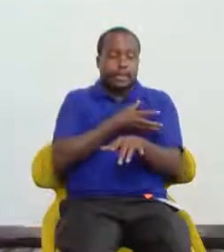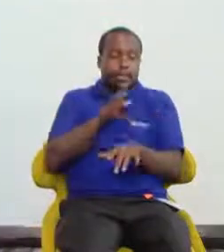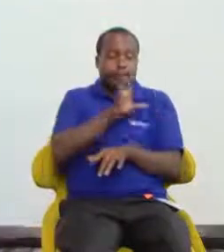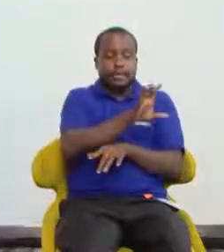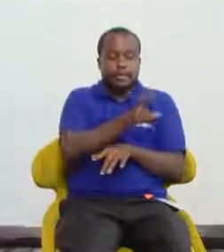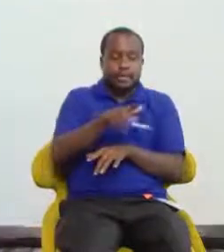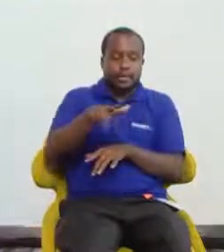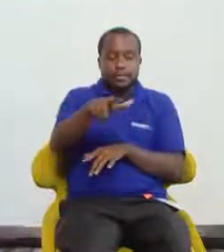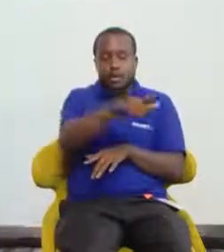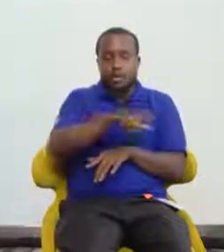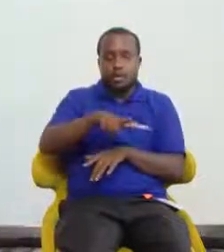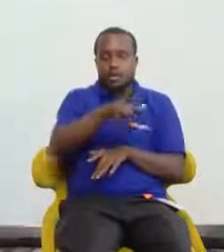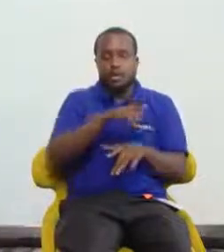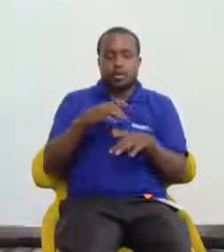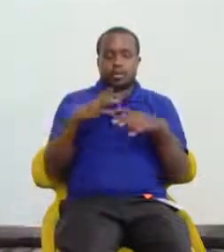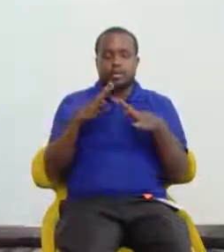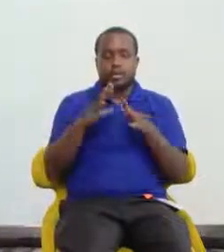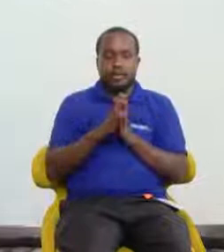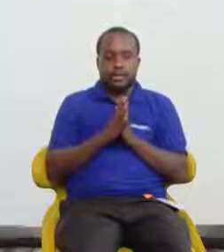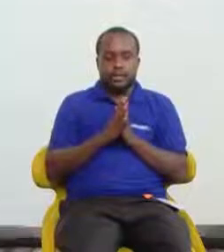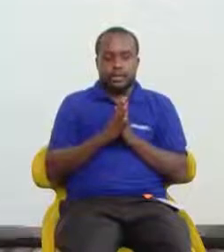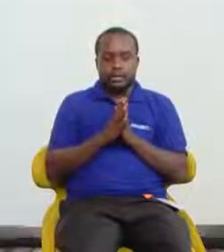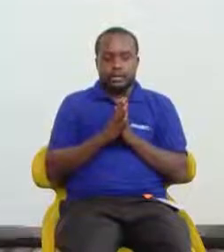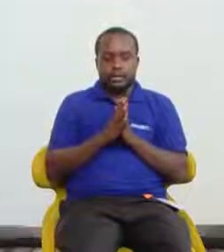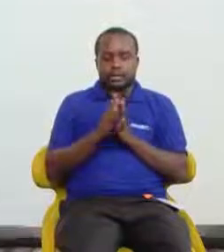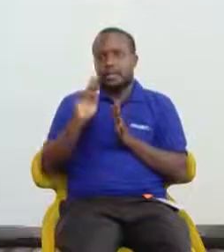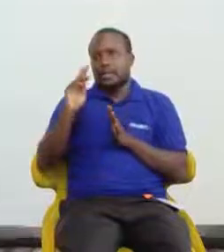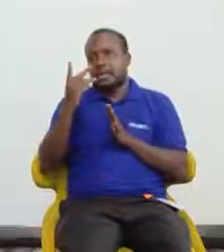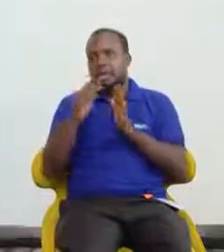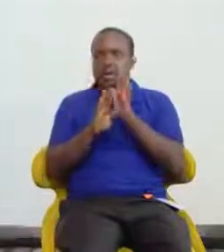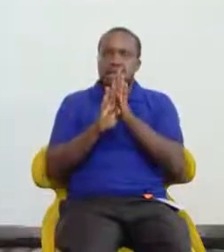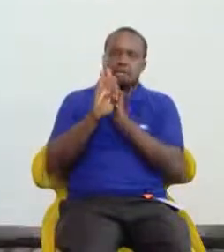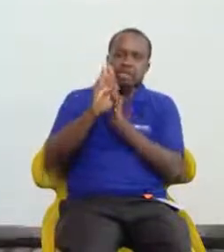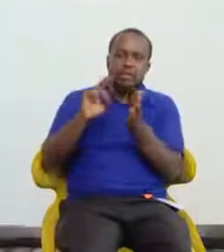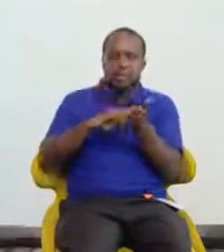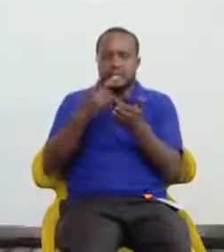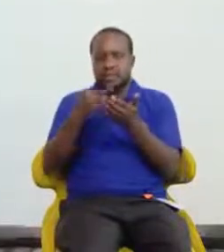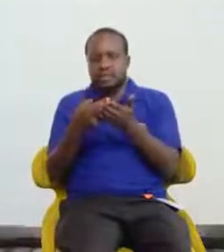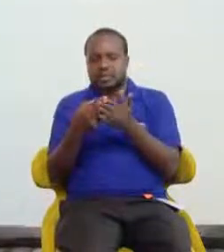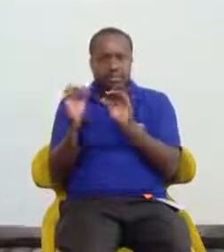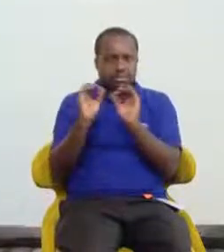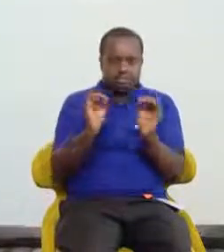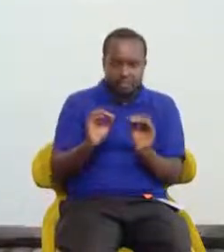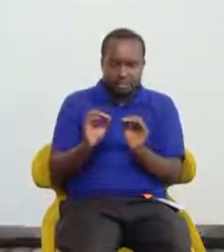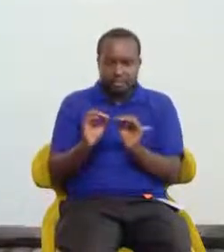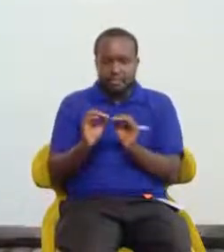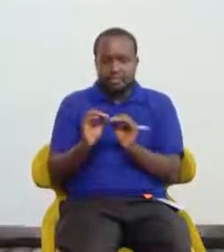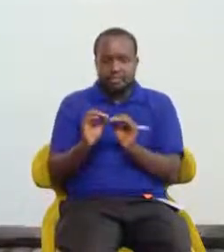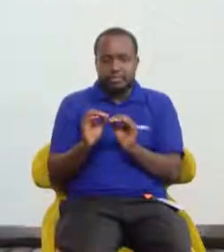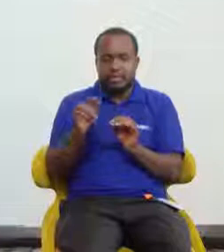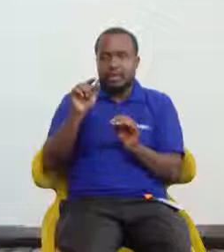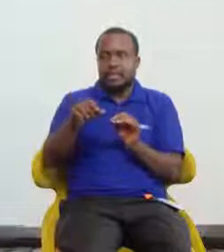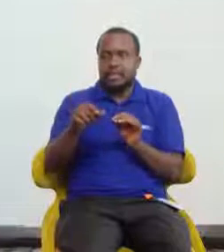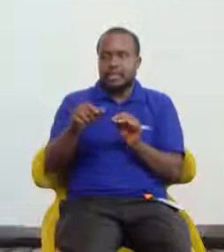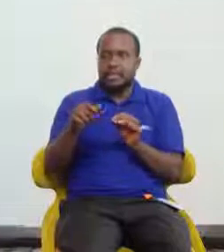of the local people, they always say, well, Kenya is a developing country, we don't have the resources. Now, that kind of